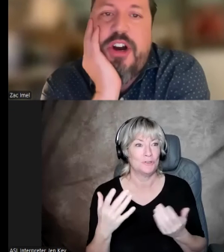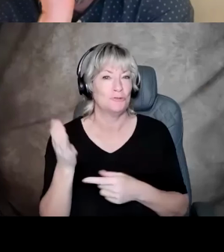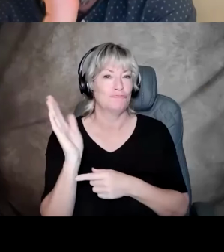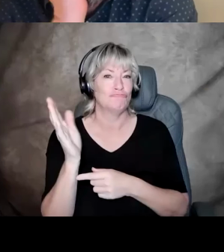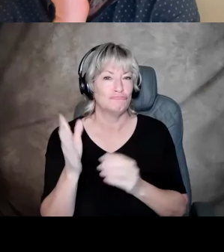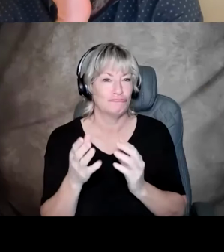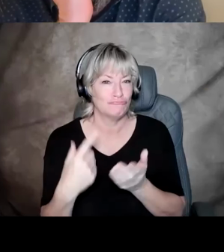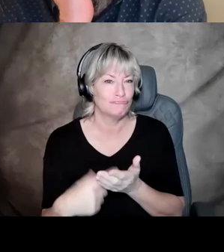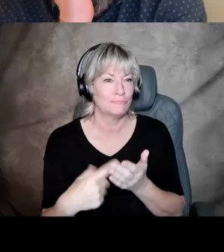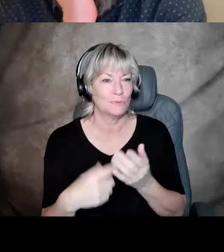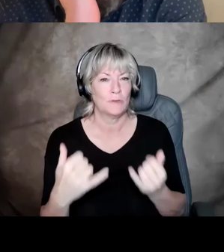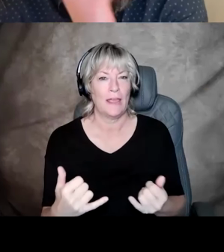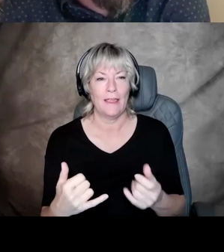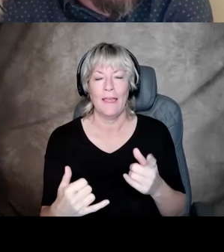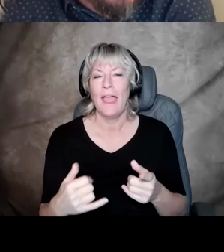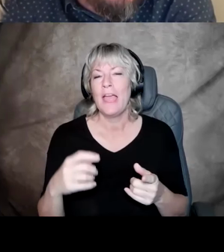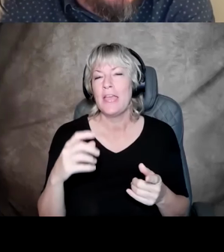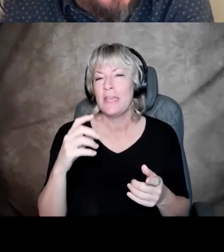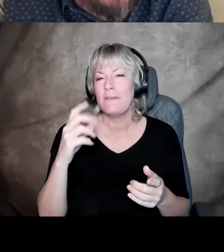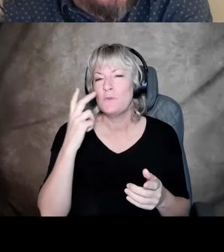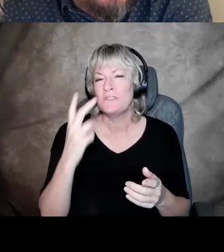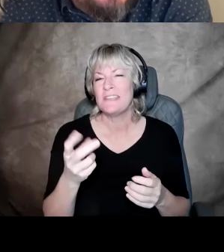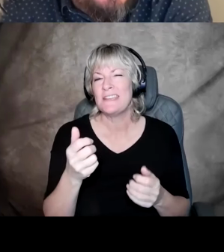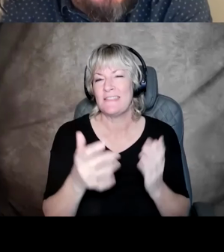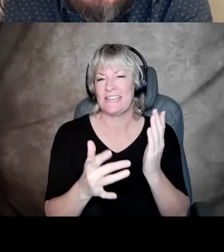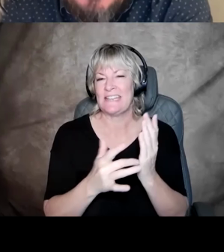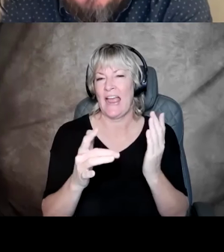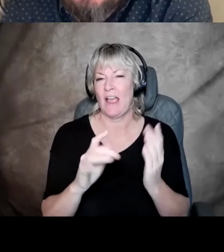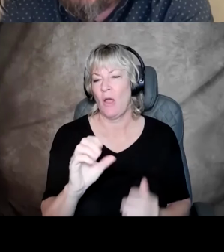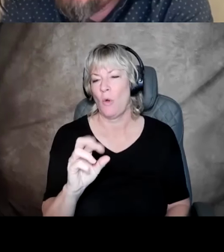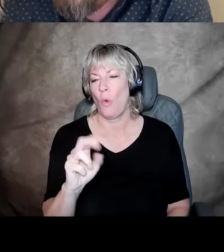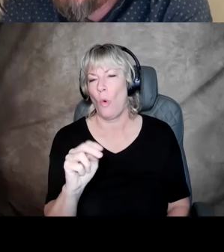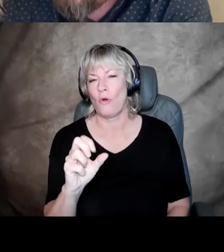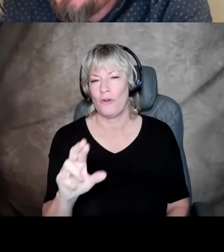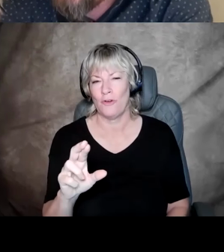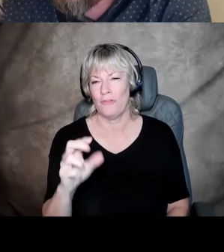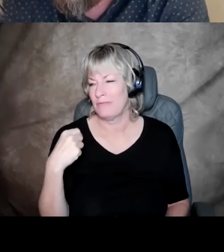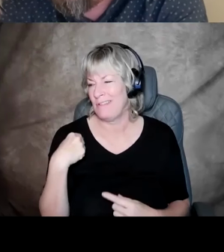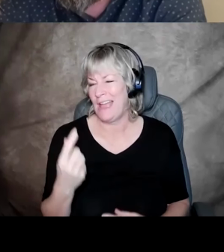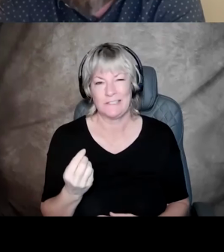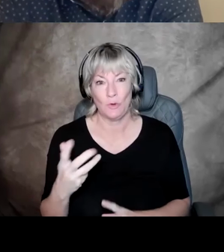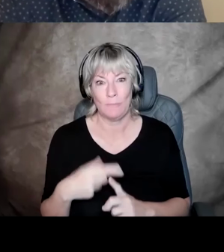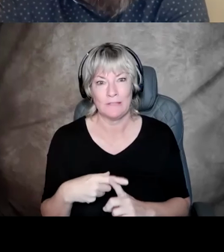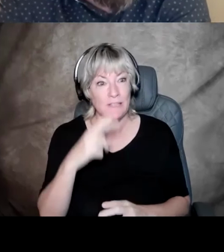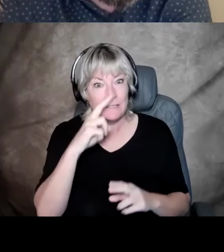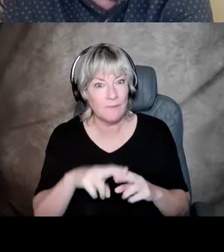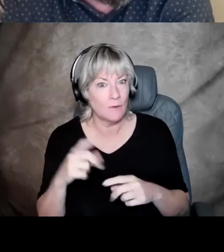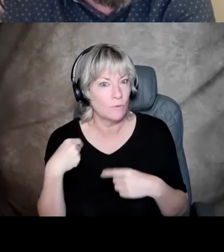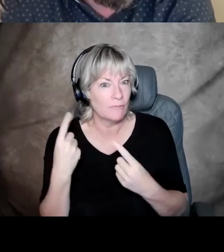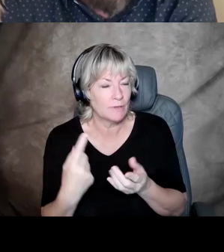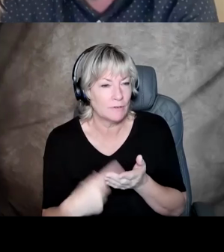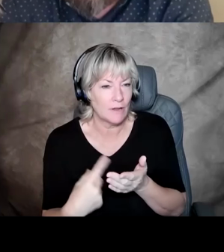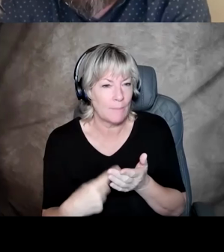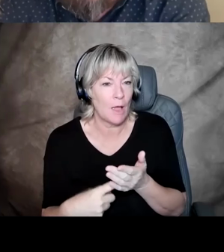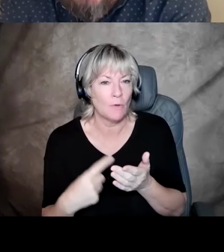you've caught any of the tech corners we've done over the past couple of months, it's fun to actually talk. We've been talking about